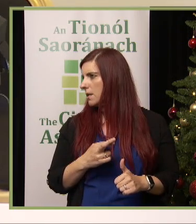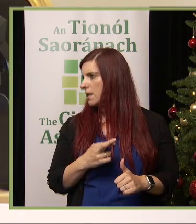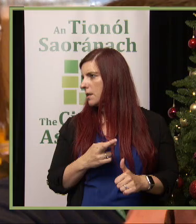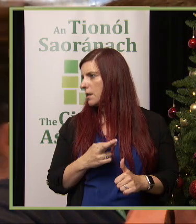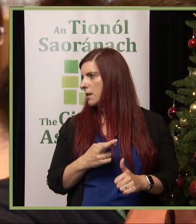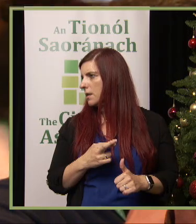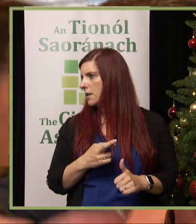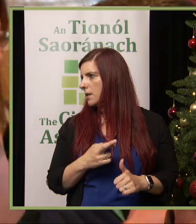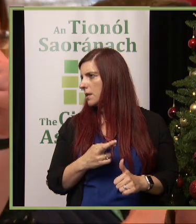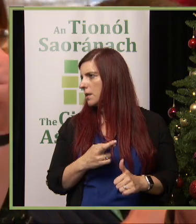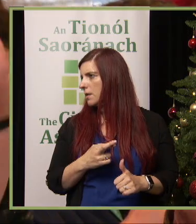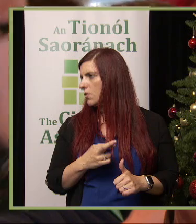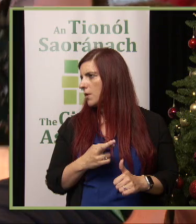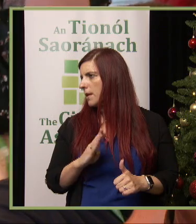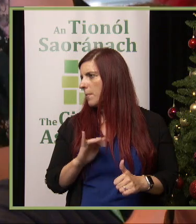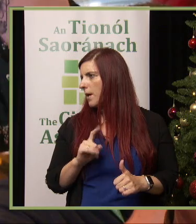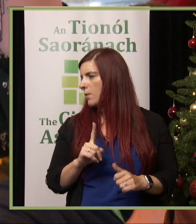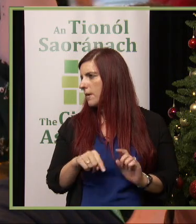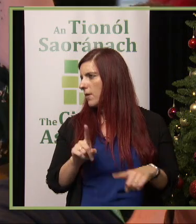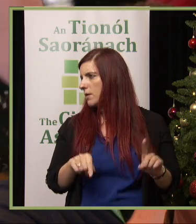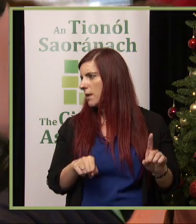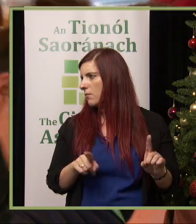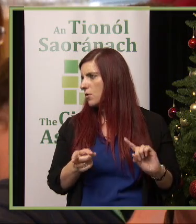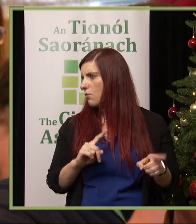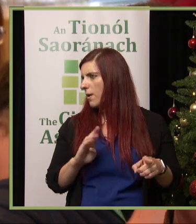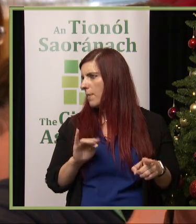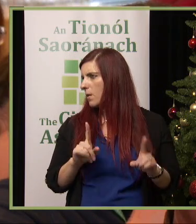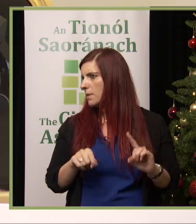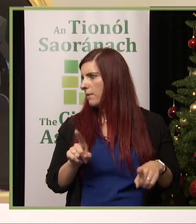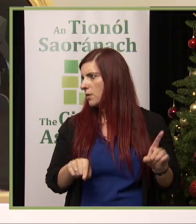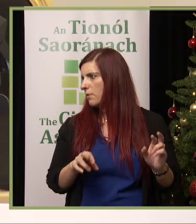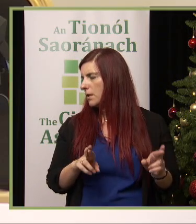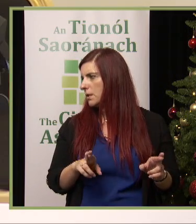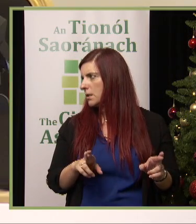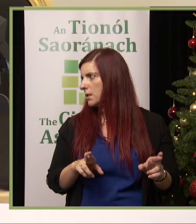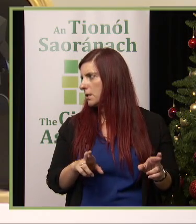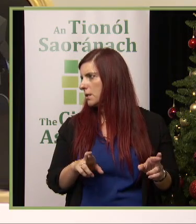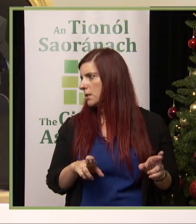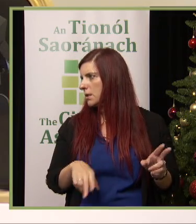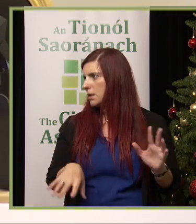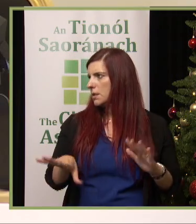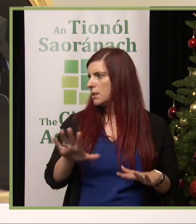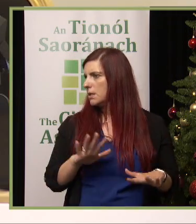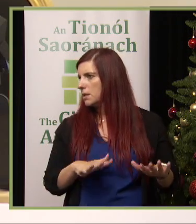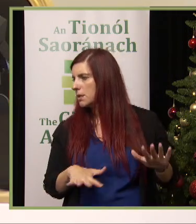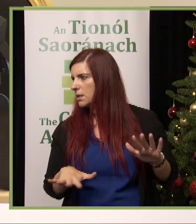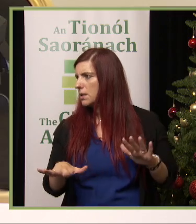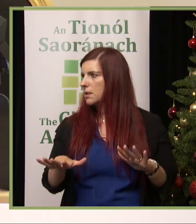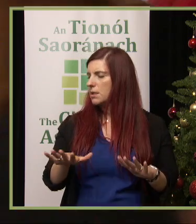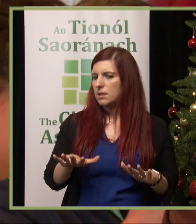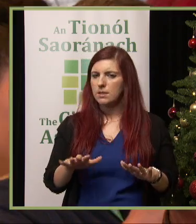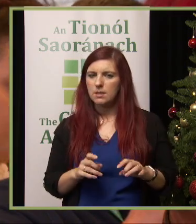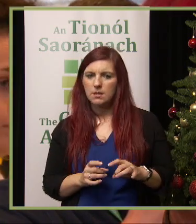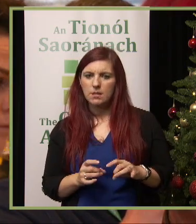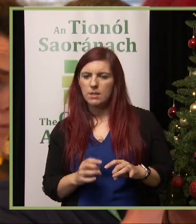biodiversity? and then improving on top of that to go above and beyond to the next level. Okay, so I think restoration does restoration